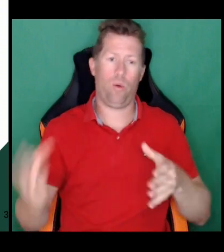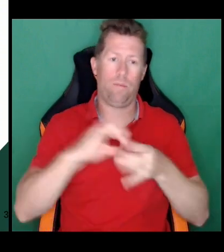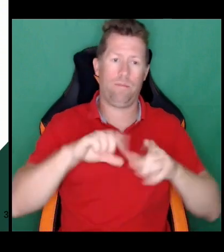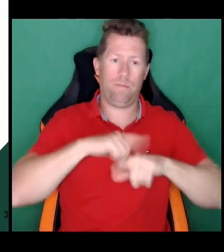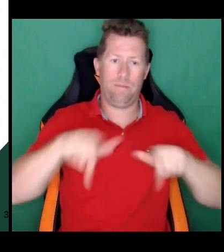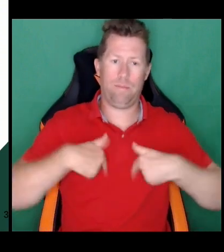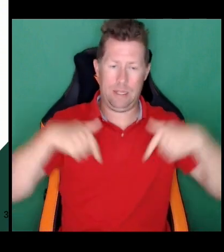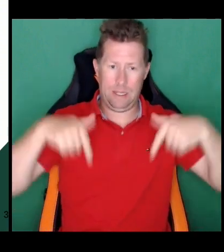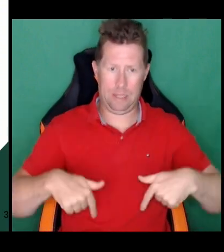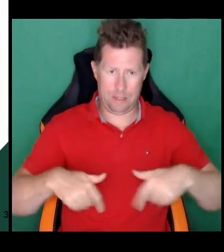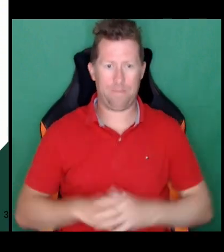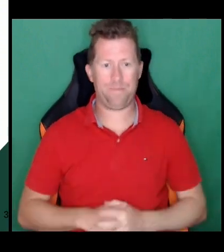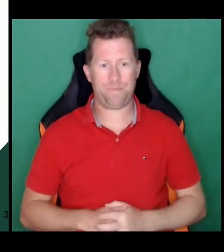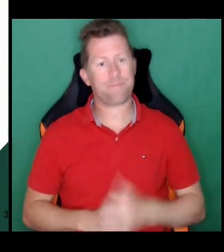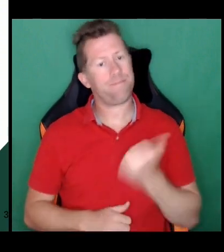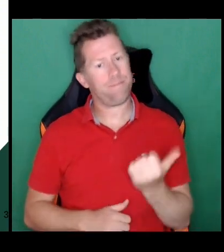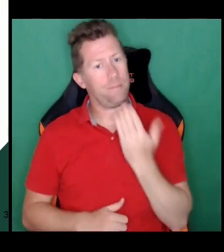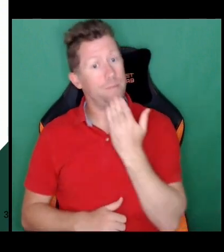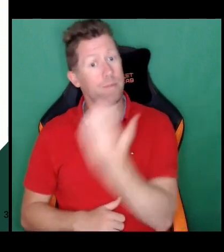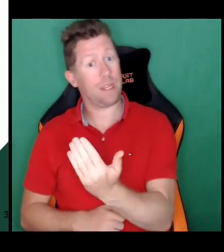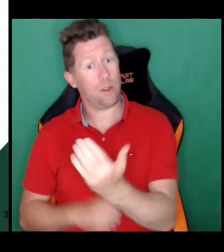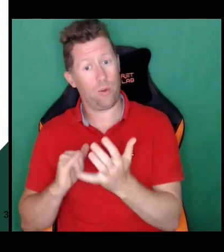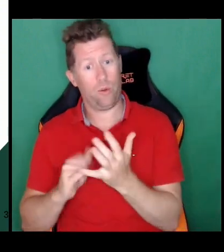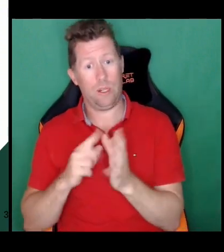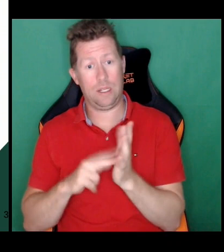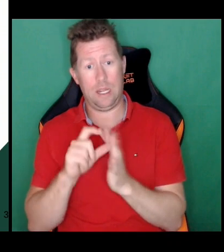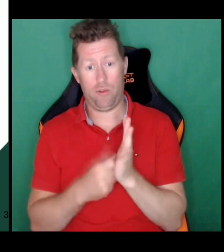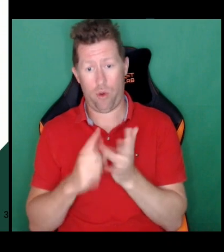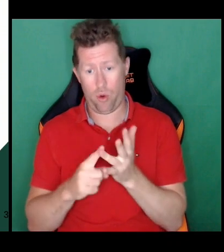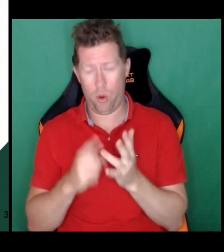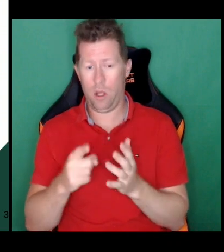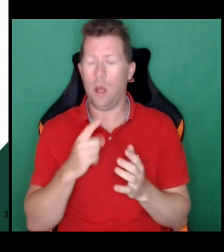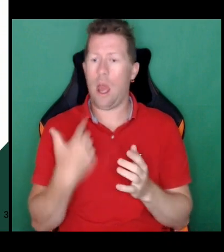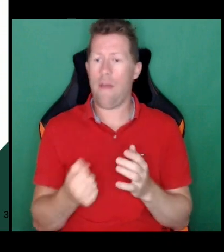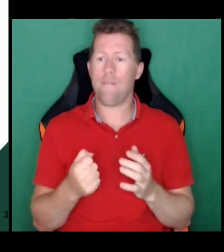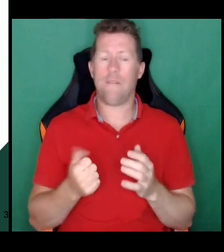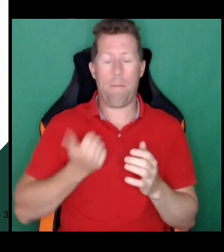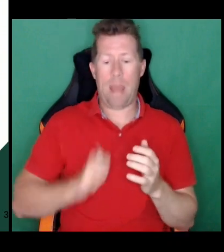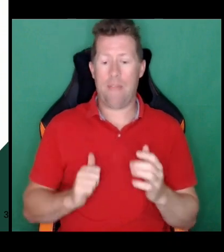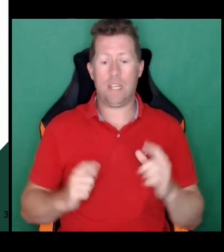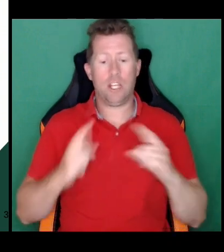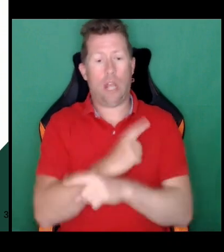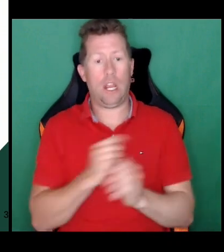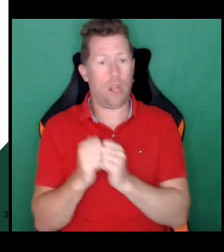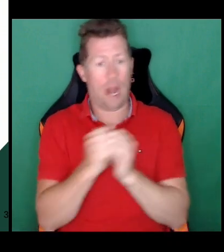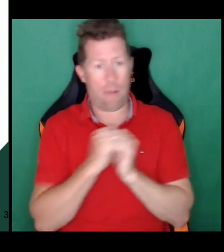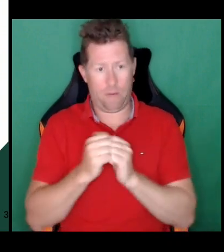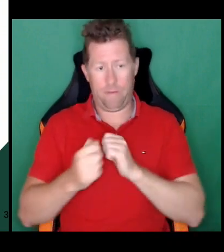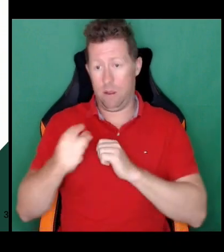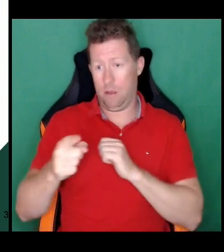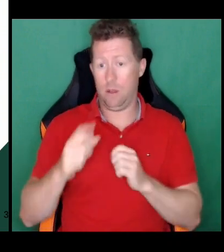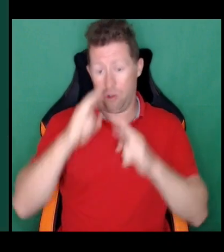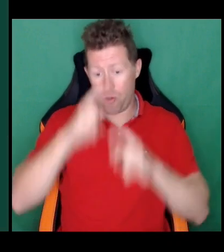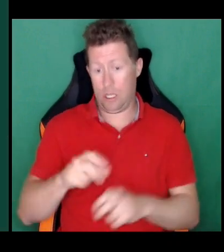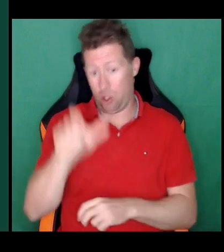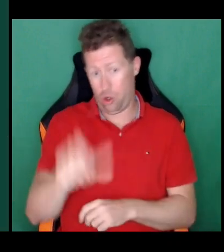Thanks, Sandro. We will now hear from the research team from the Behaviour Change Collaborative. To take us through the next hour, it is my pleasure